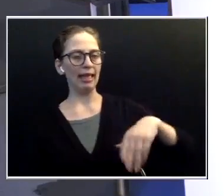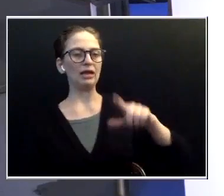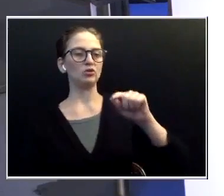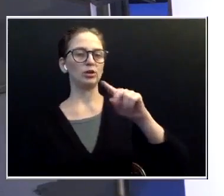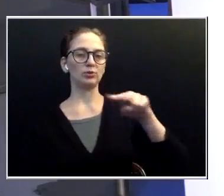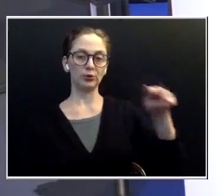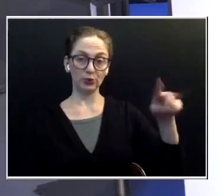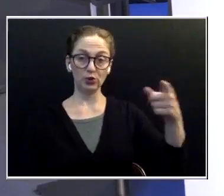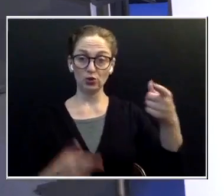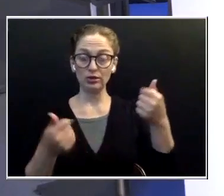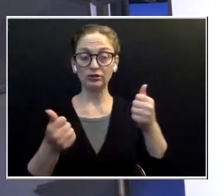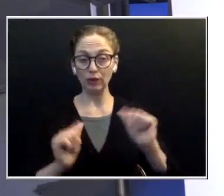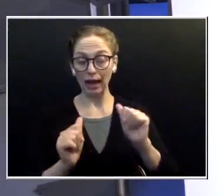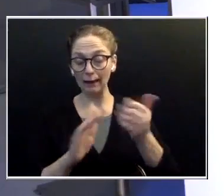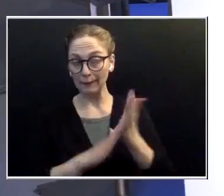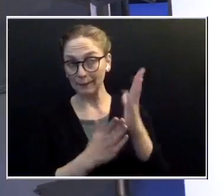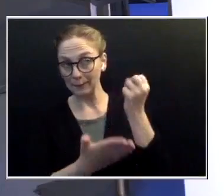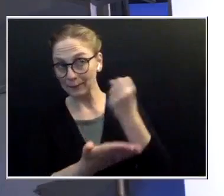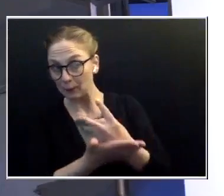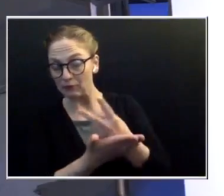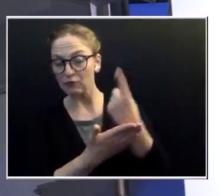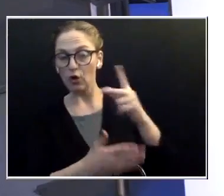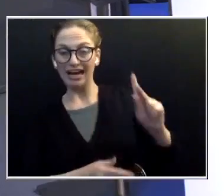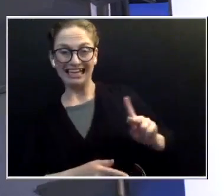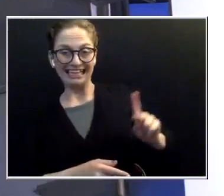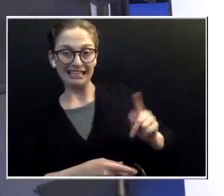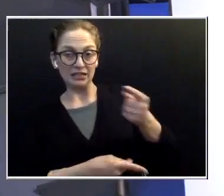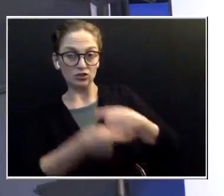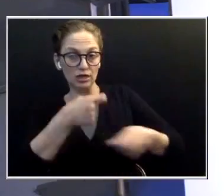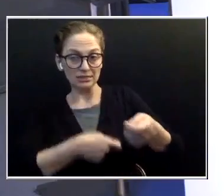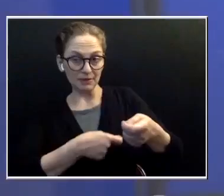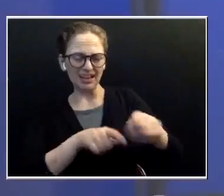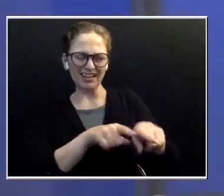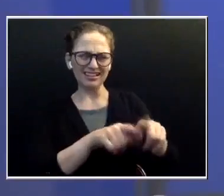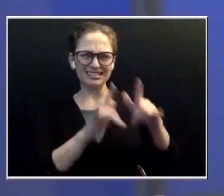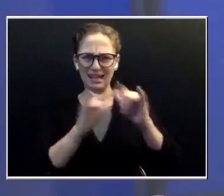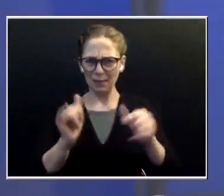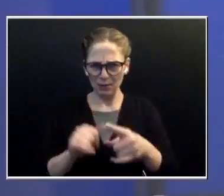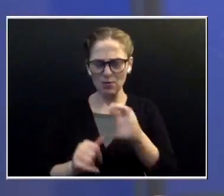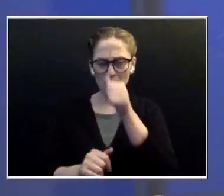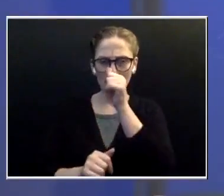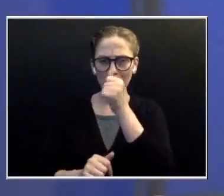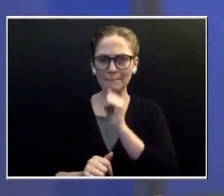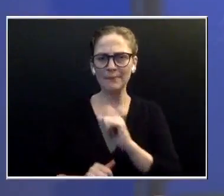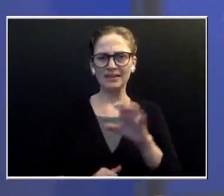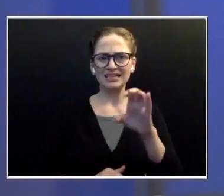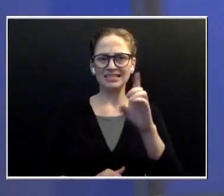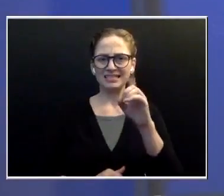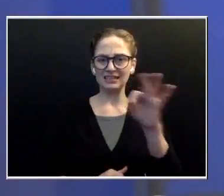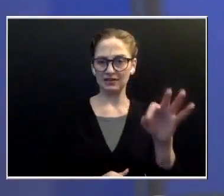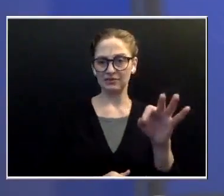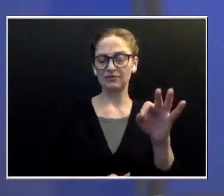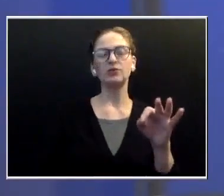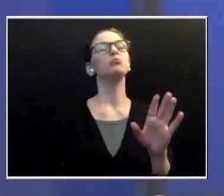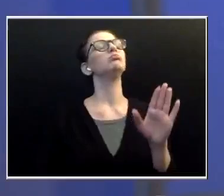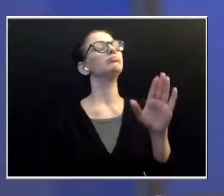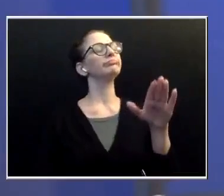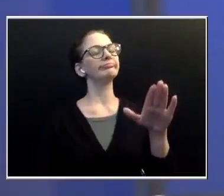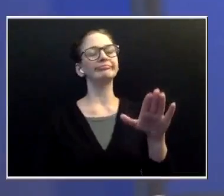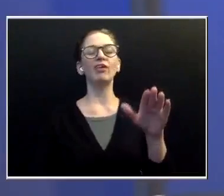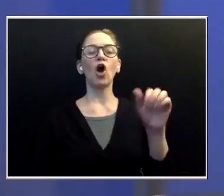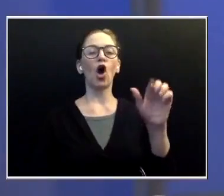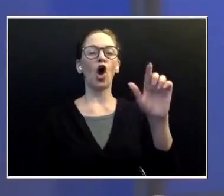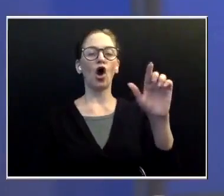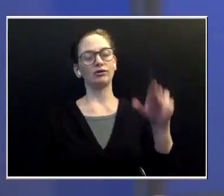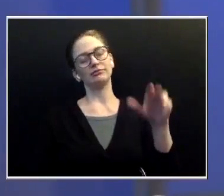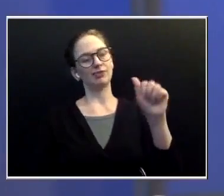also fighting C. diff at that time. Is that right? Well, in August of 2022, I was approved for kidney transplant, and I was placed on the